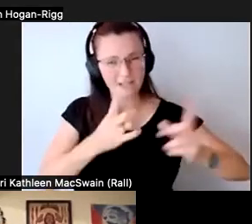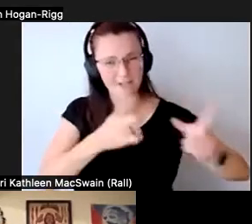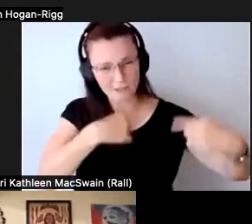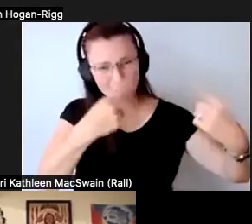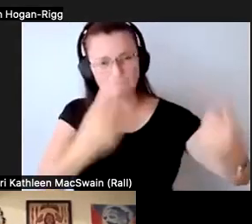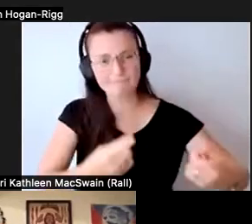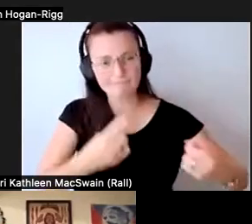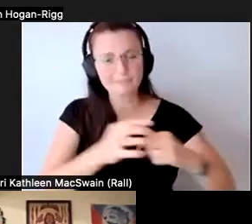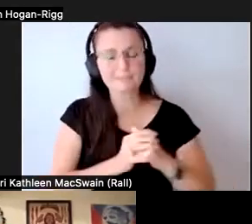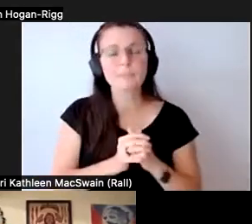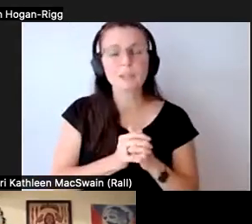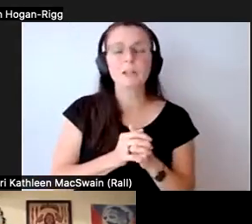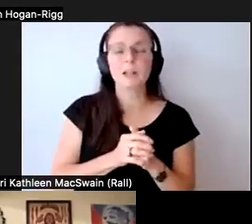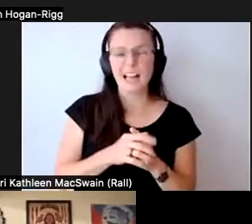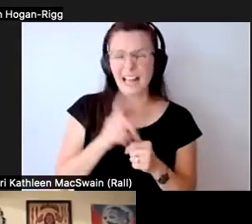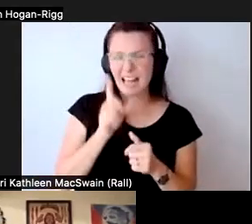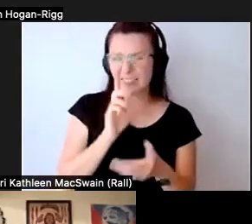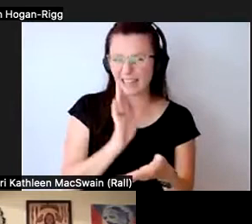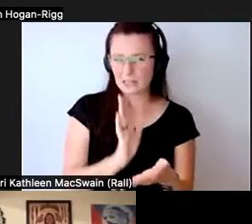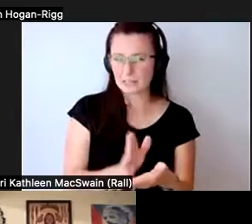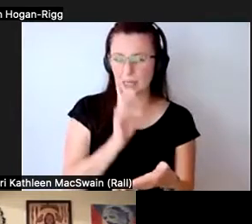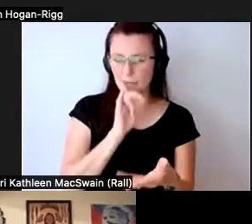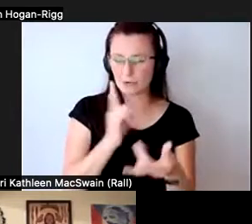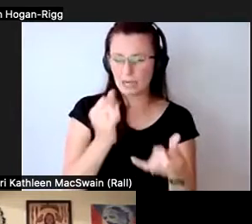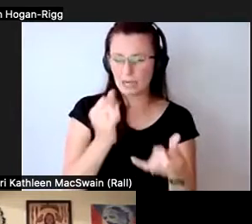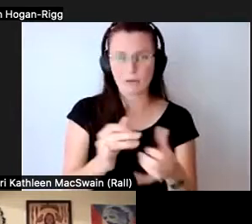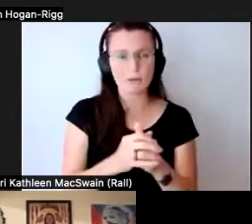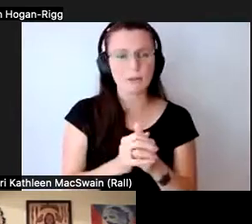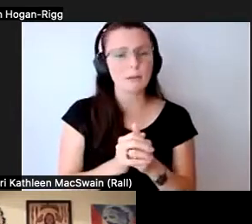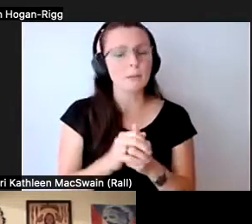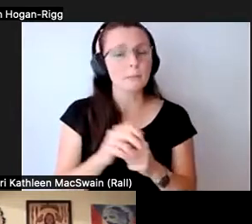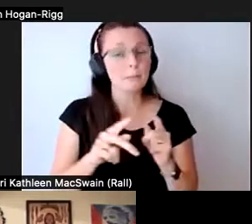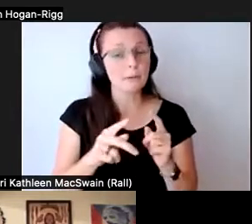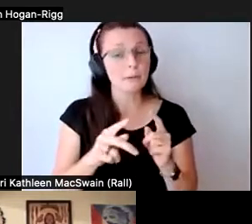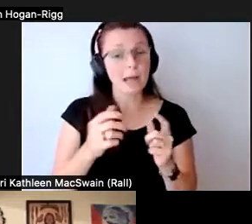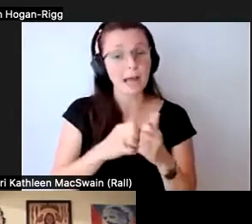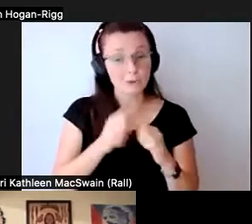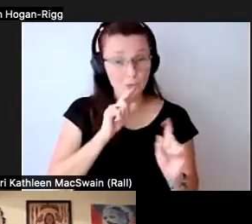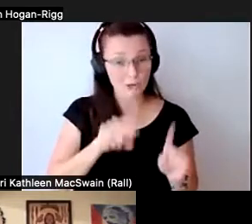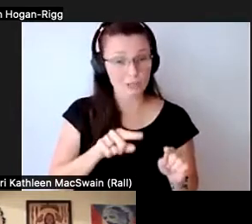understand how to respond to an overdose, of the